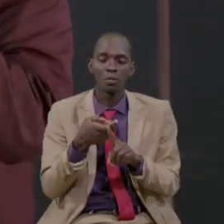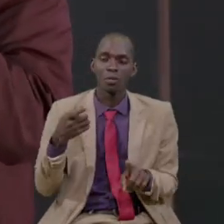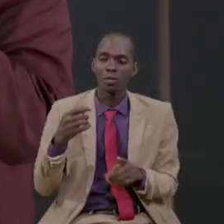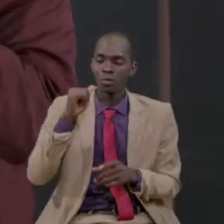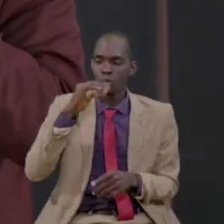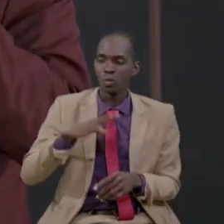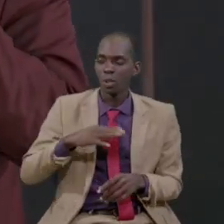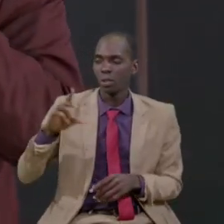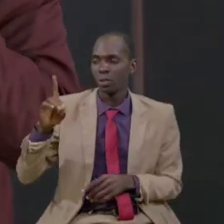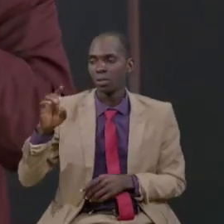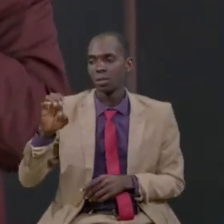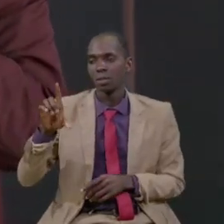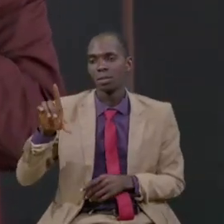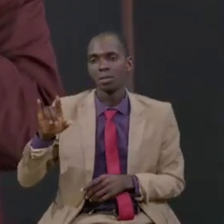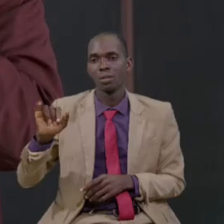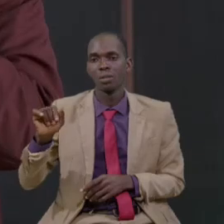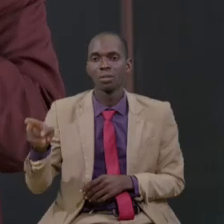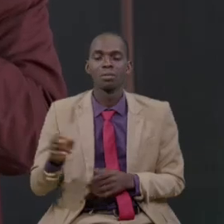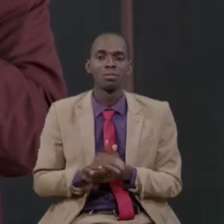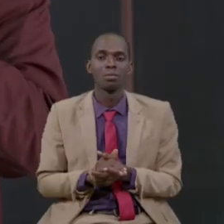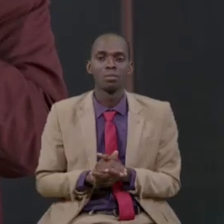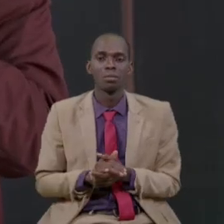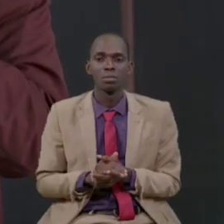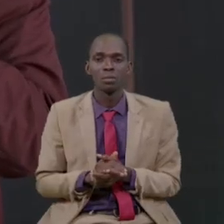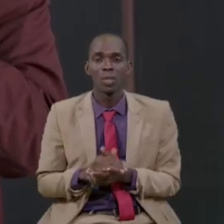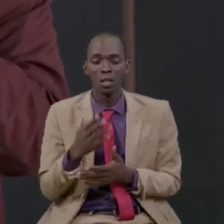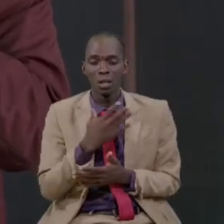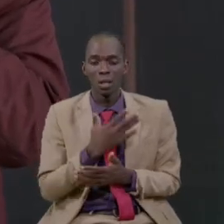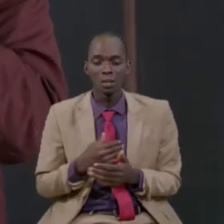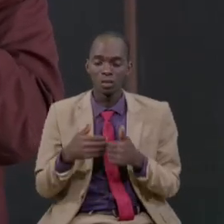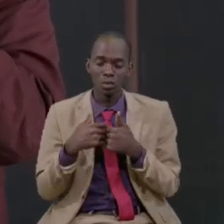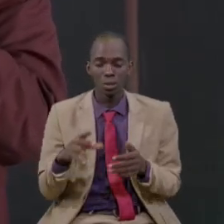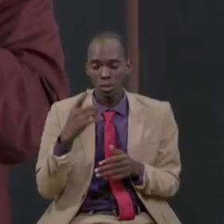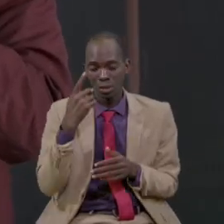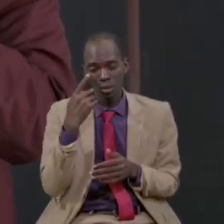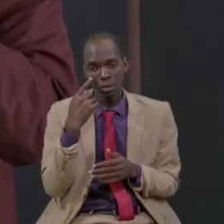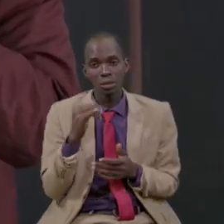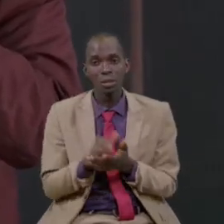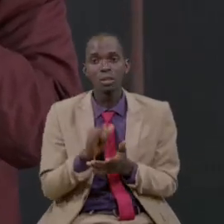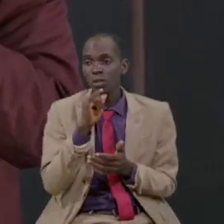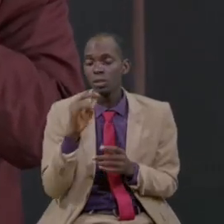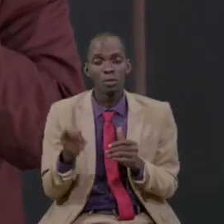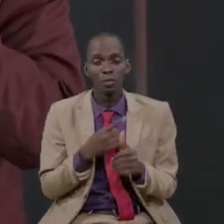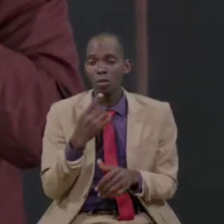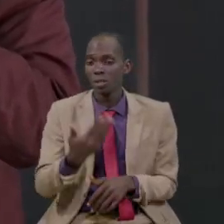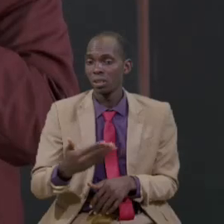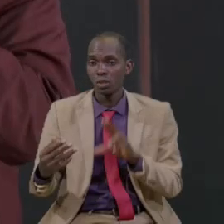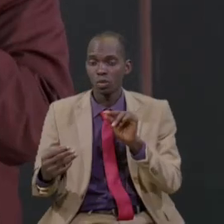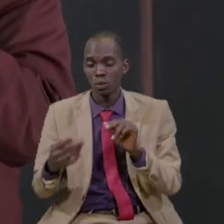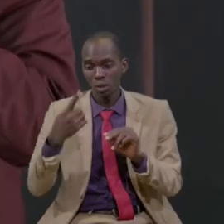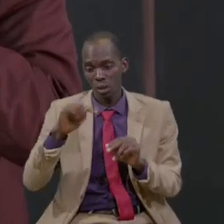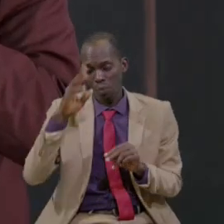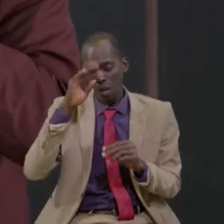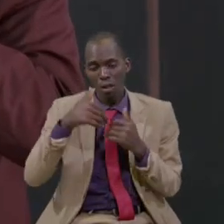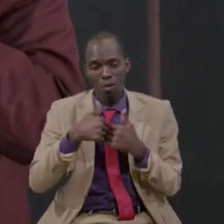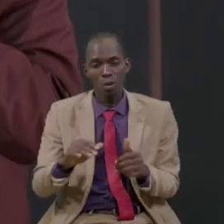Delilah. Now he loses his sight. That's not the first thing. He lost his sense. He